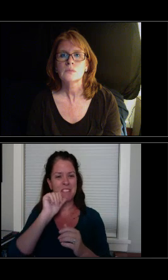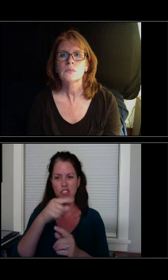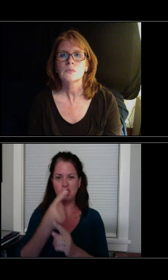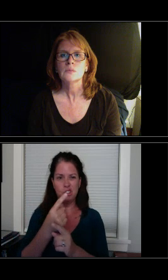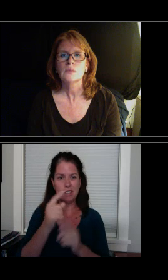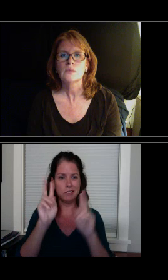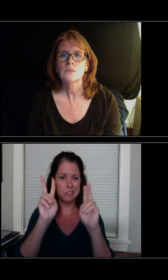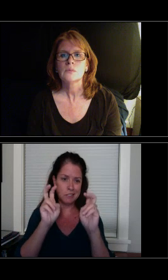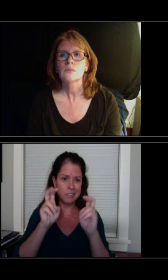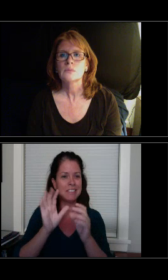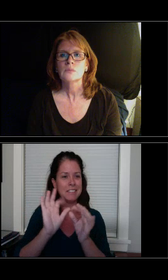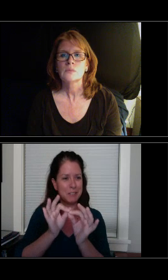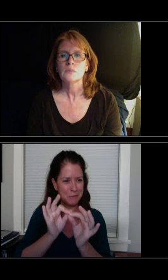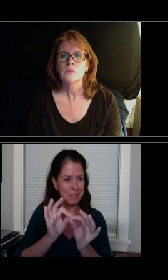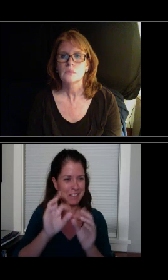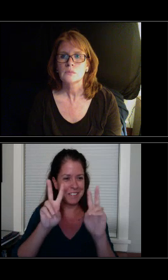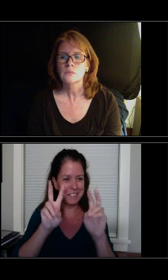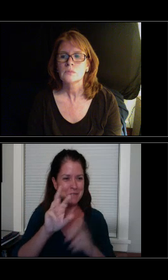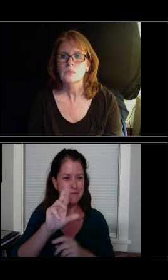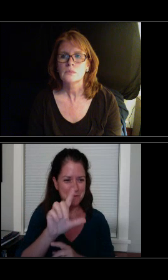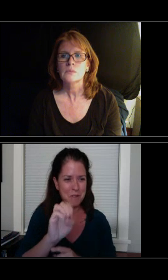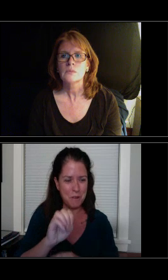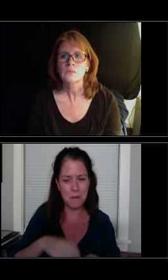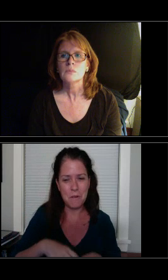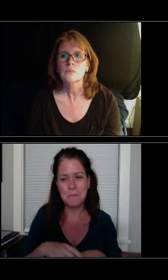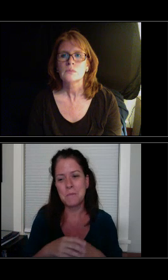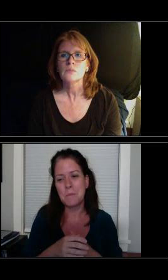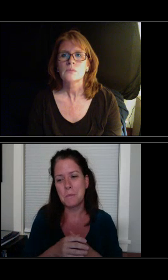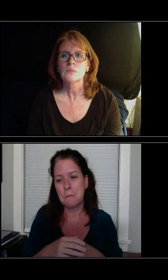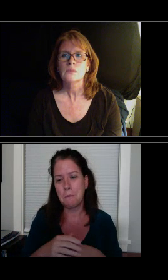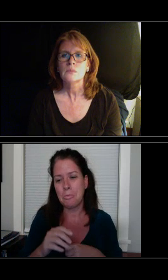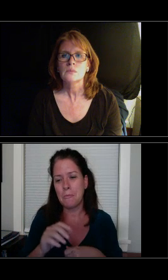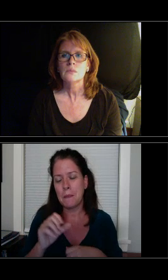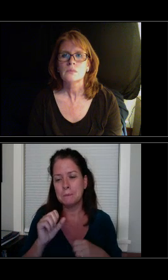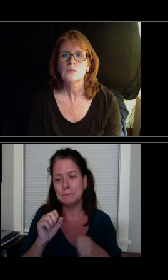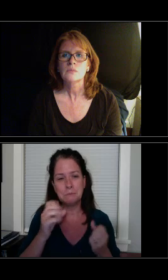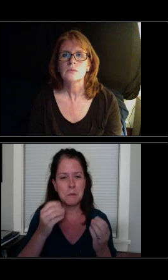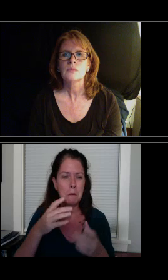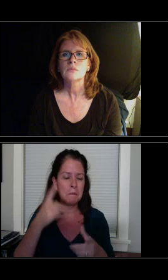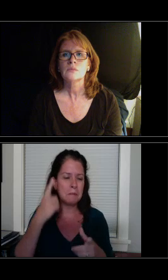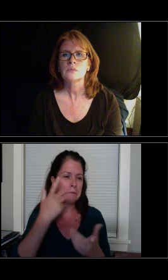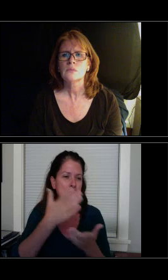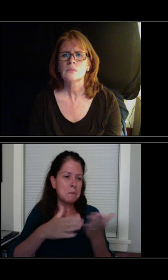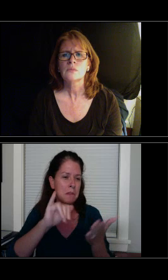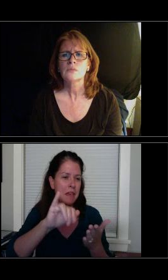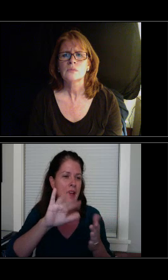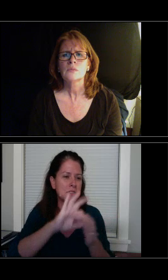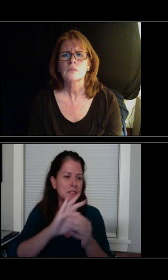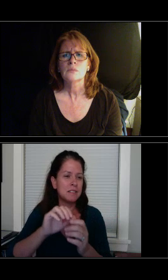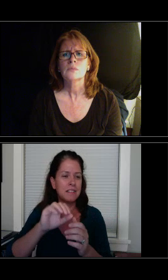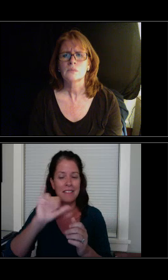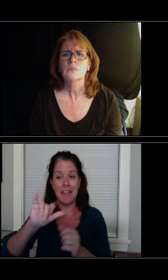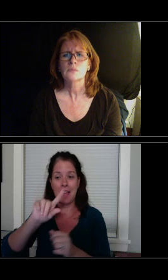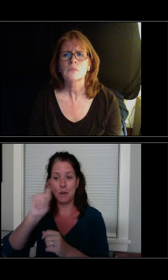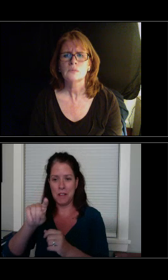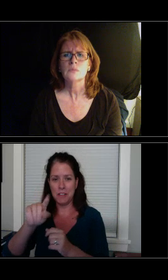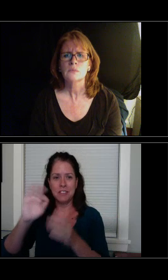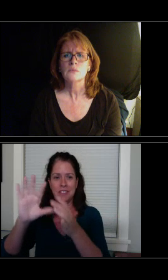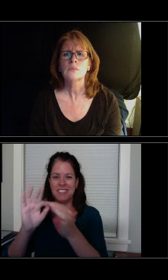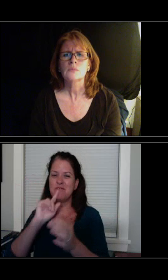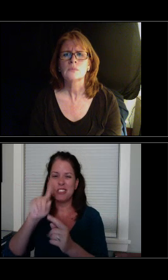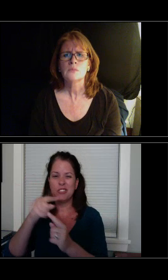expectations, and if we're a community interpreter, sometimes we want to remain just in the interpreting role, but if you're in a school setting, sometimes